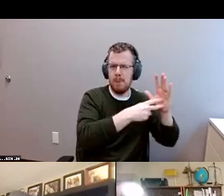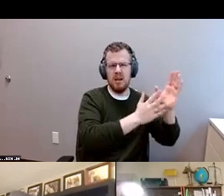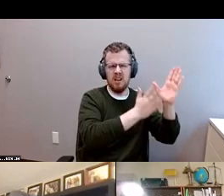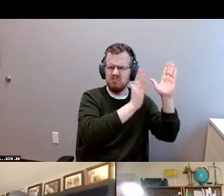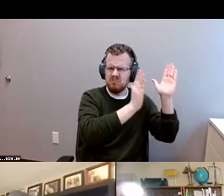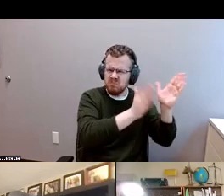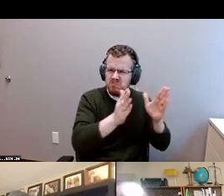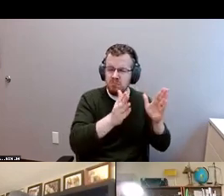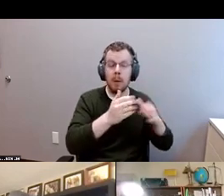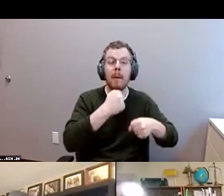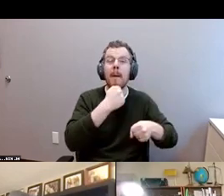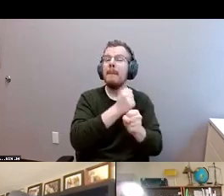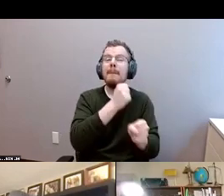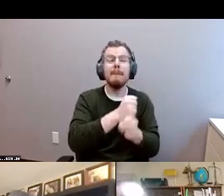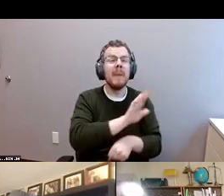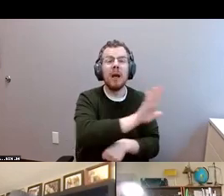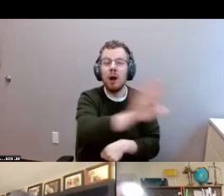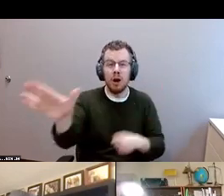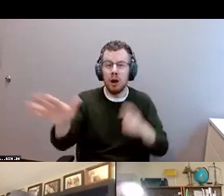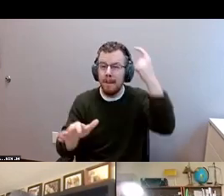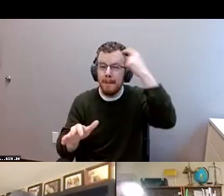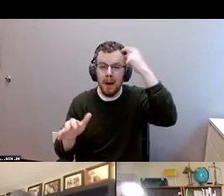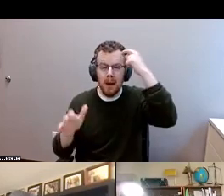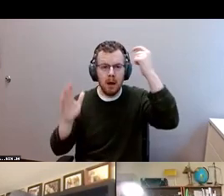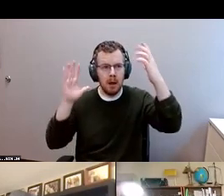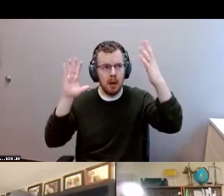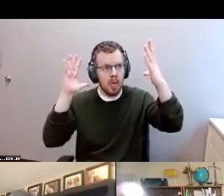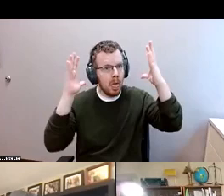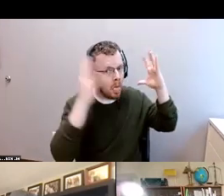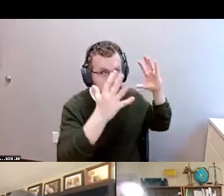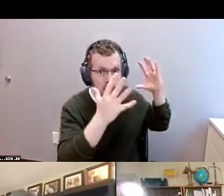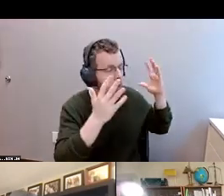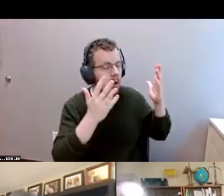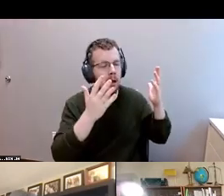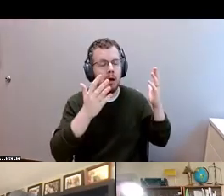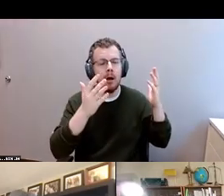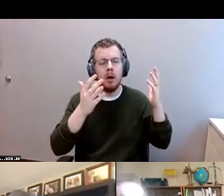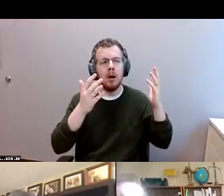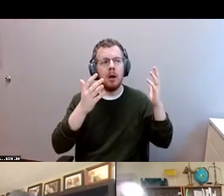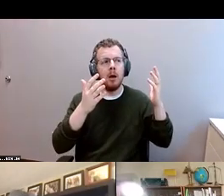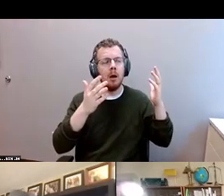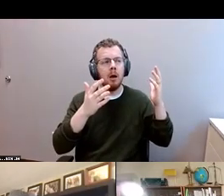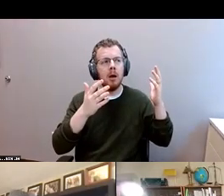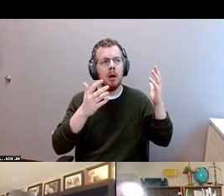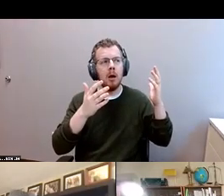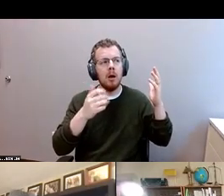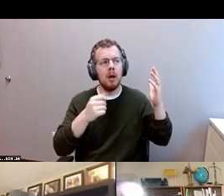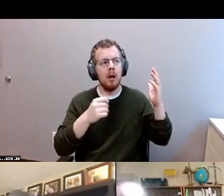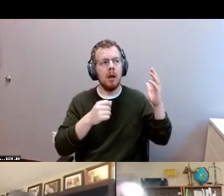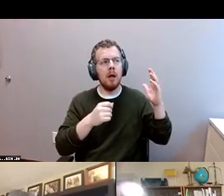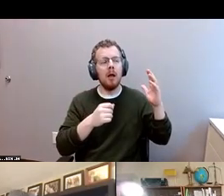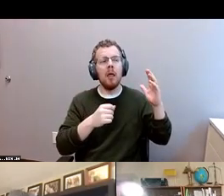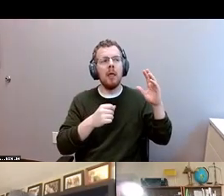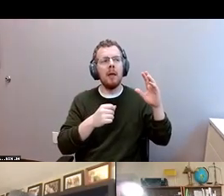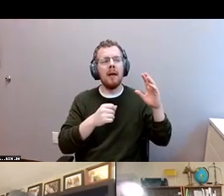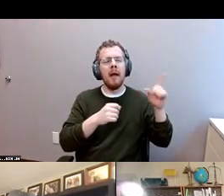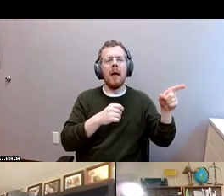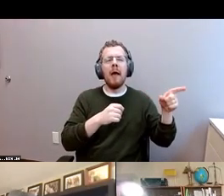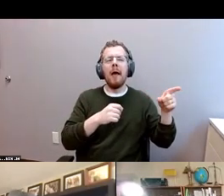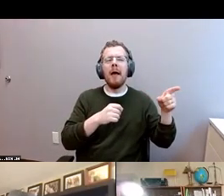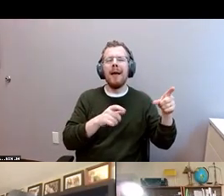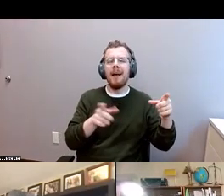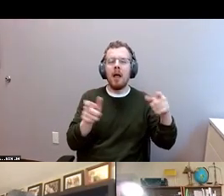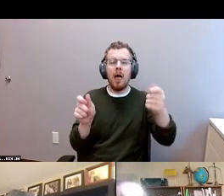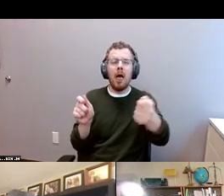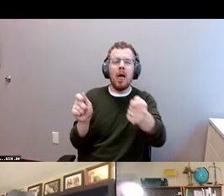the mindset of people in this country about what the commitment is to that multiracial